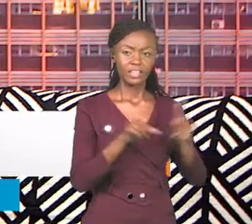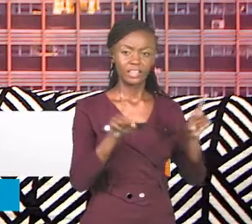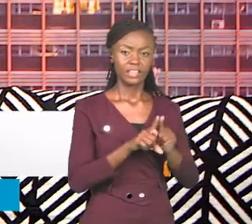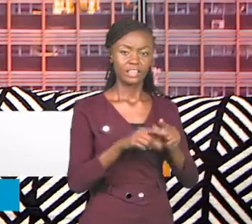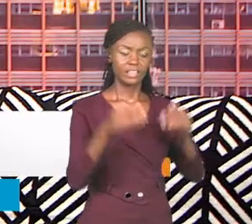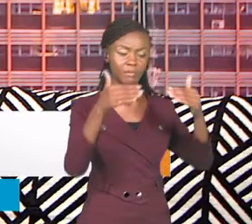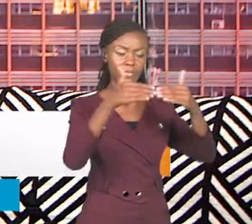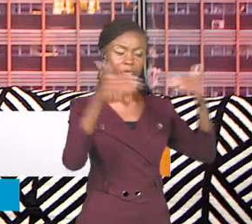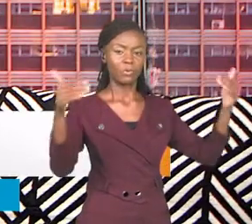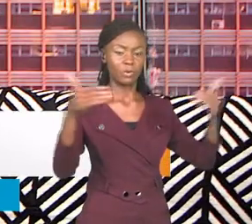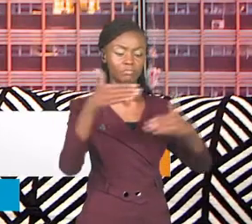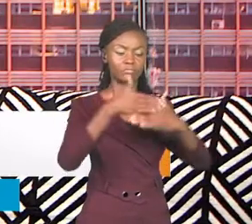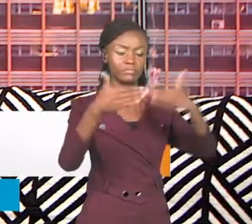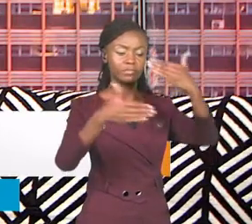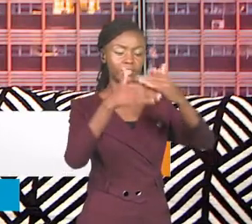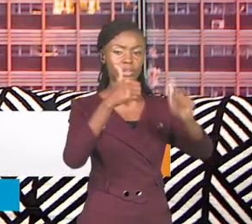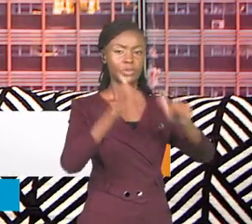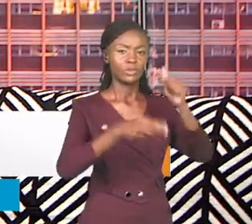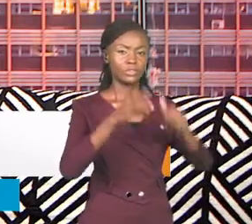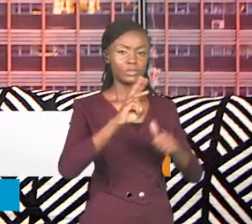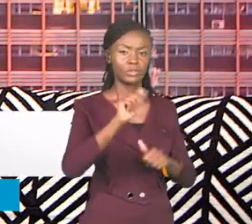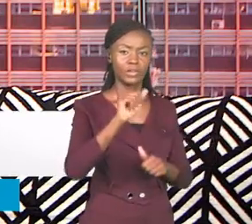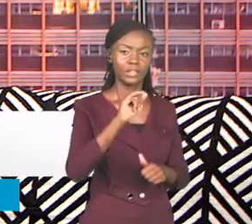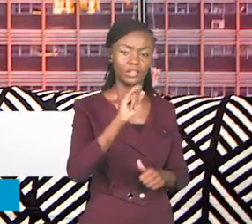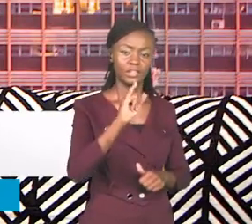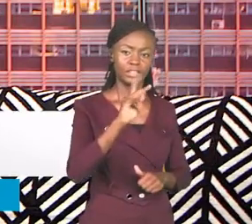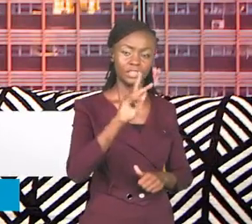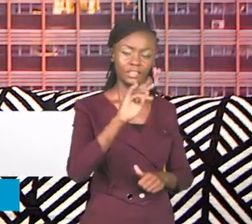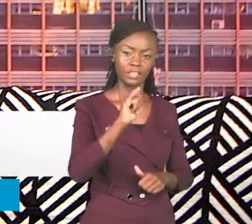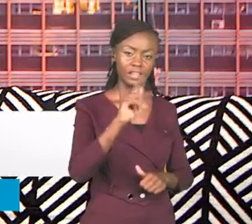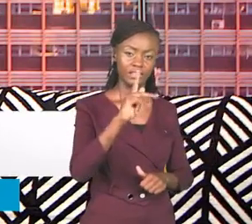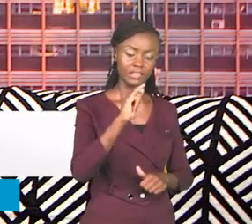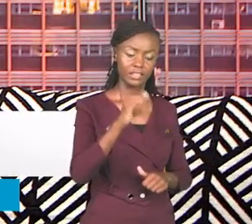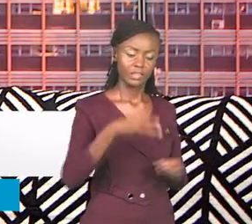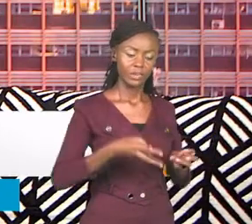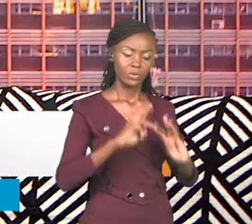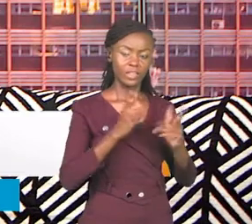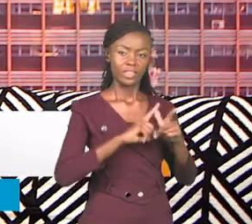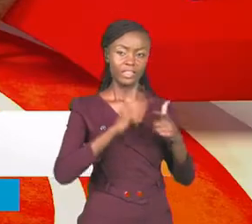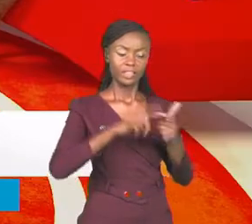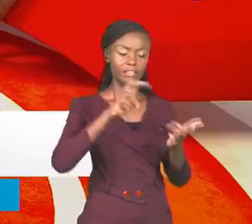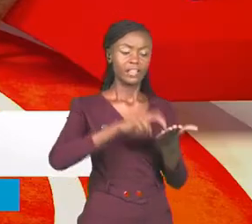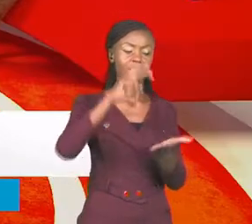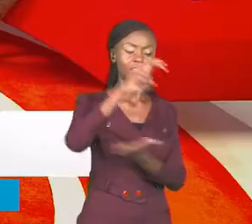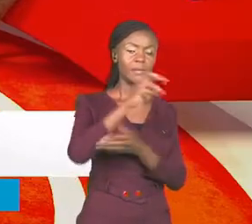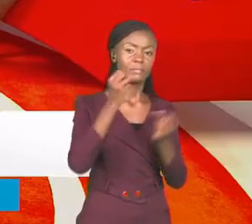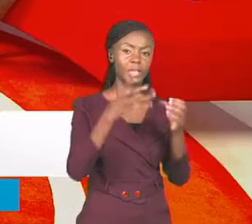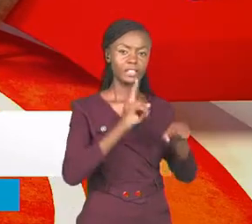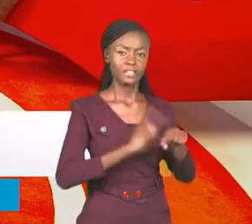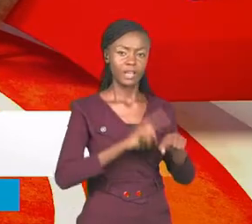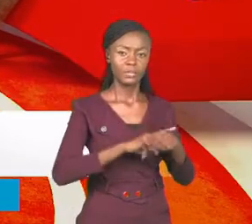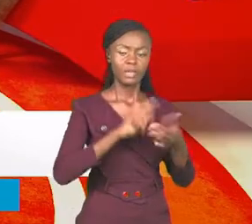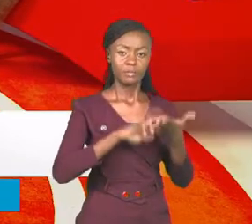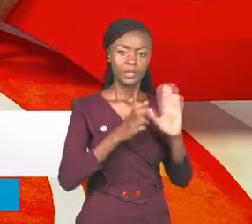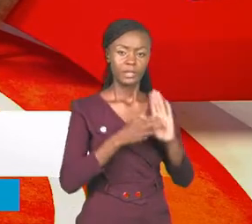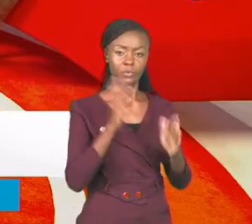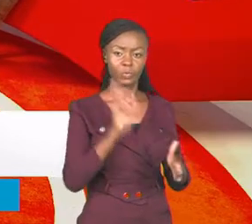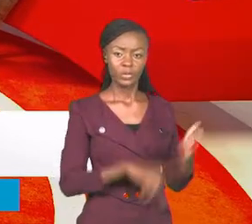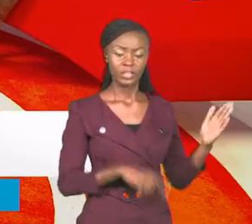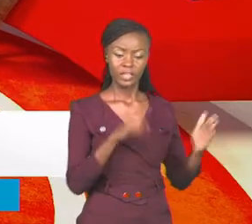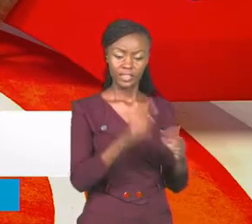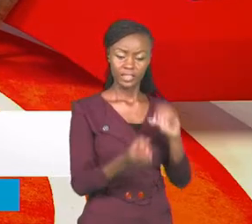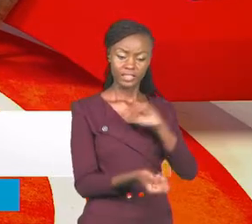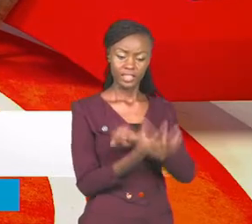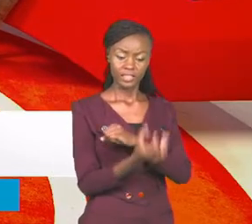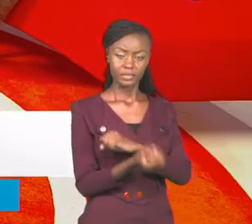the famous wall that we yeah. have on Oyakhiway, yeah. they just jump onto yeah. that and yeah. cross yeah. to I've seen to that several end. Times. Yes. Mm. So that perhaps sometimes